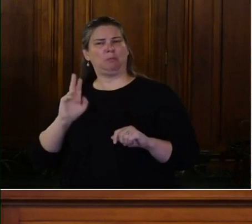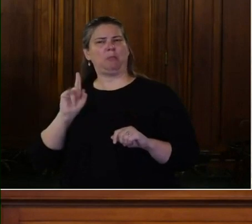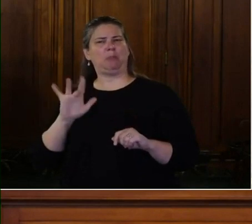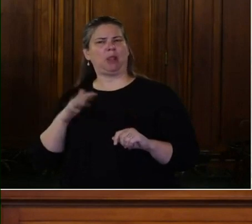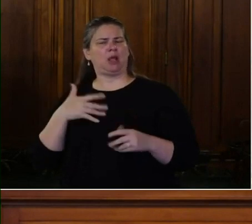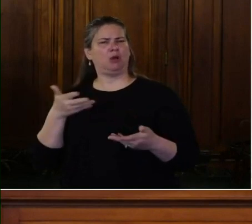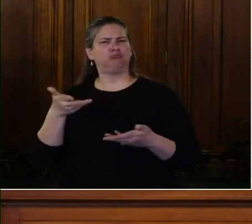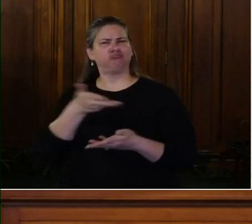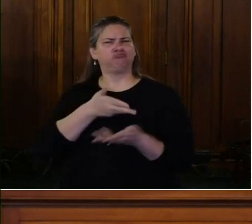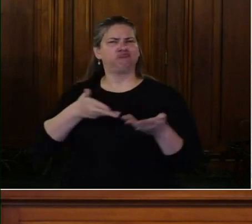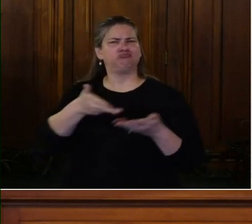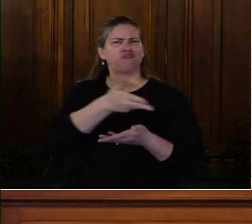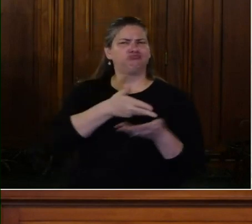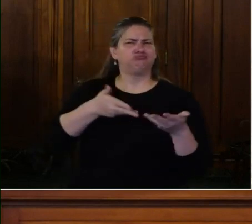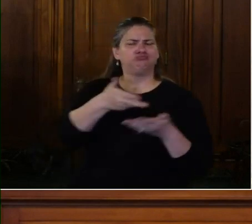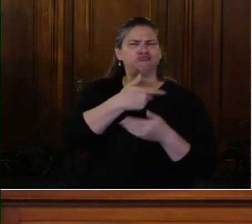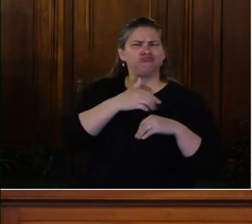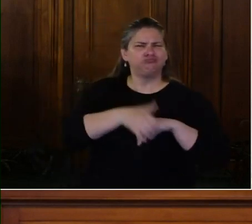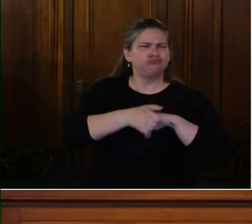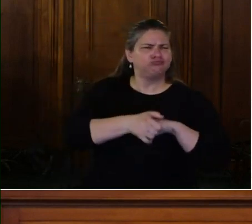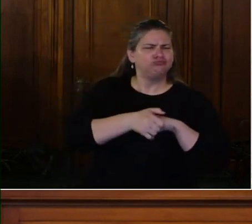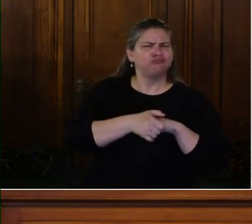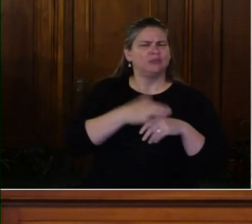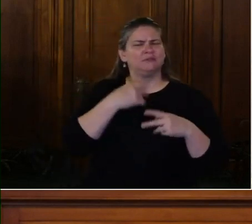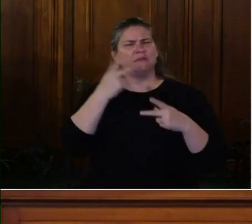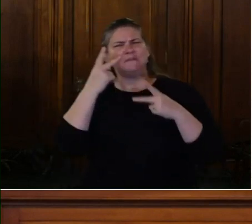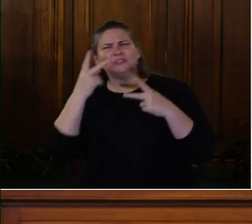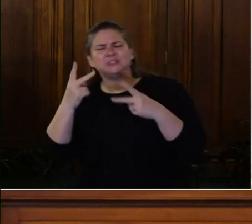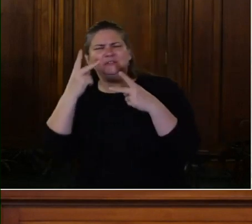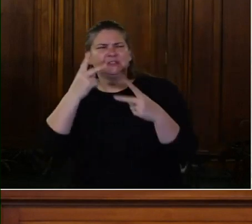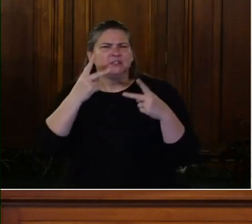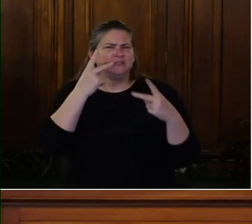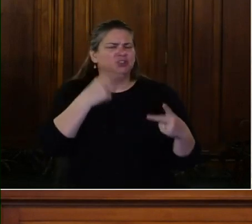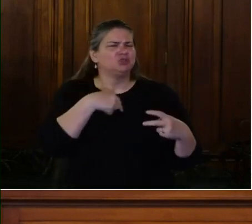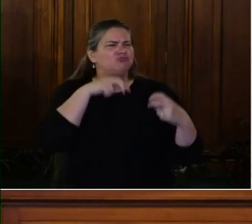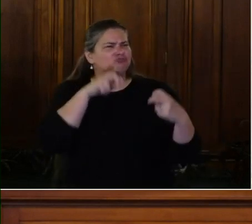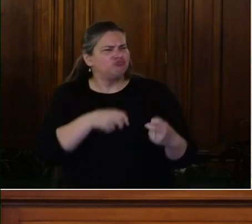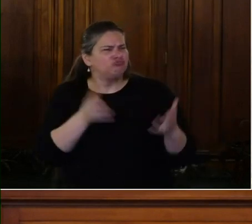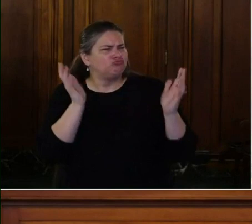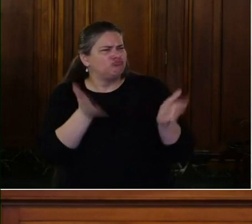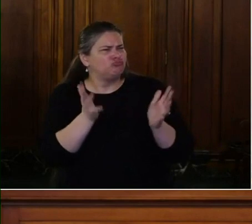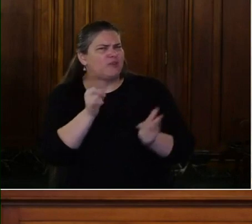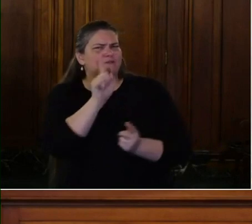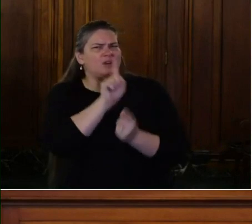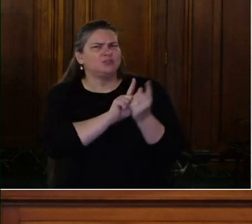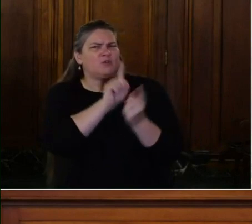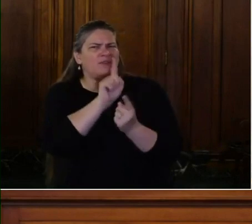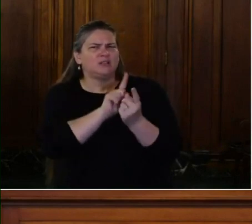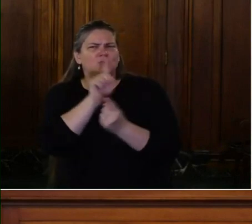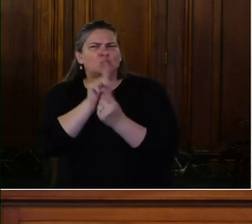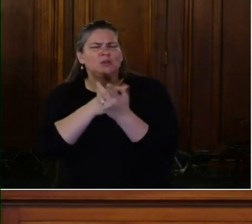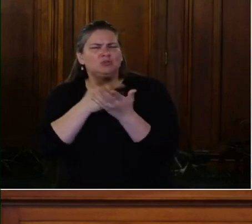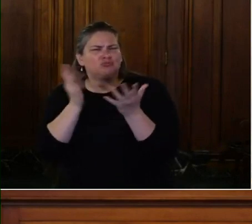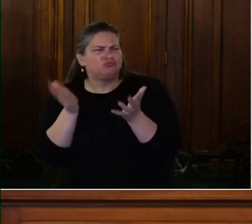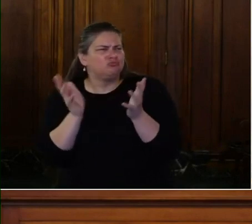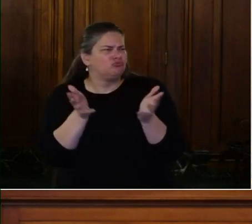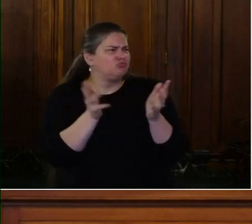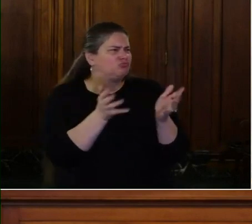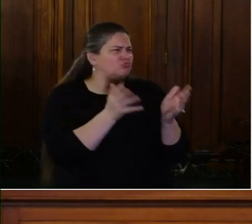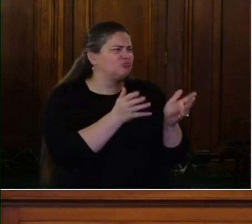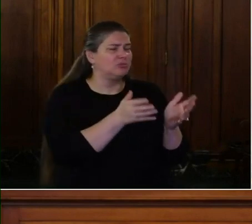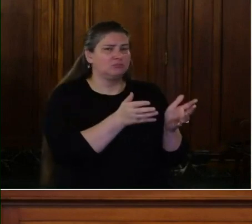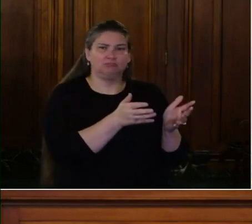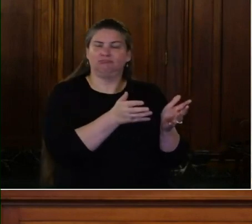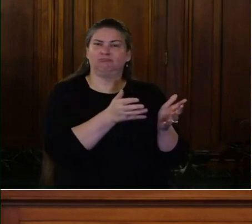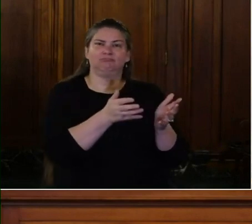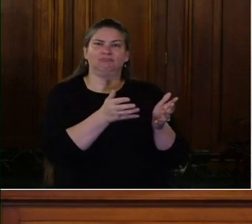public, shaking hands, visiting communities, sitting down and talking to people face to face and one-on-one. And that hadn't been